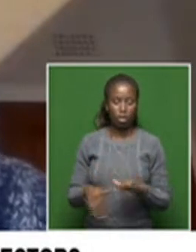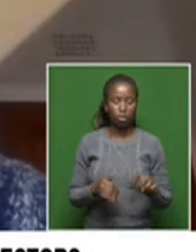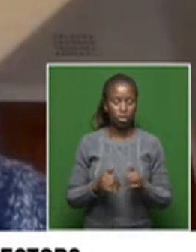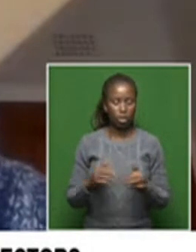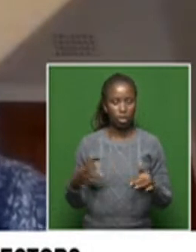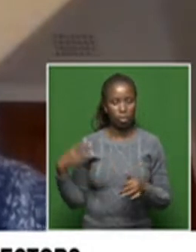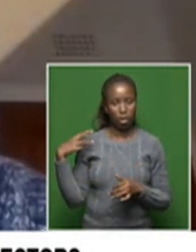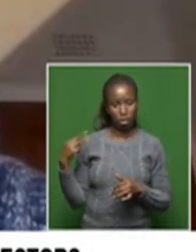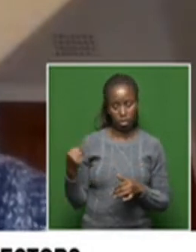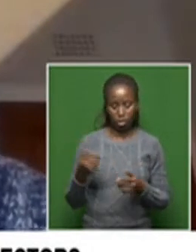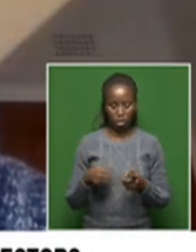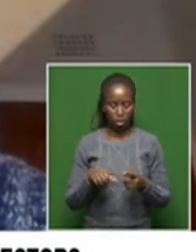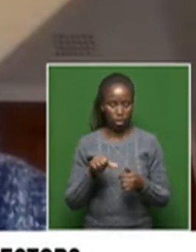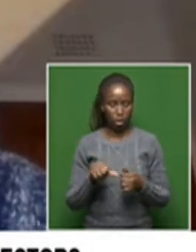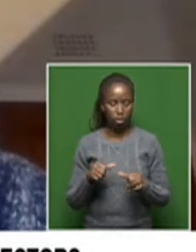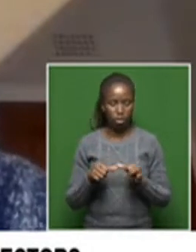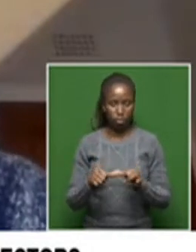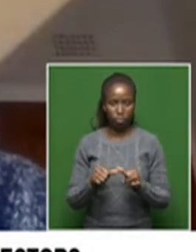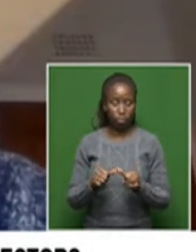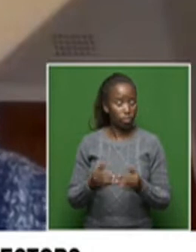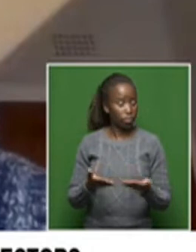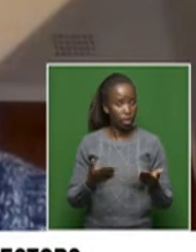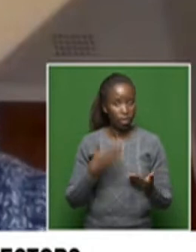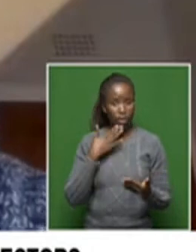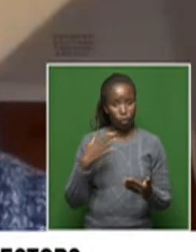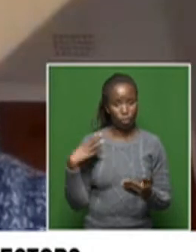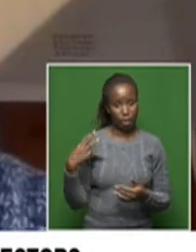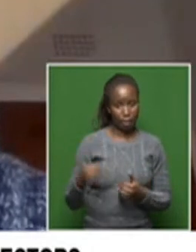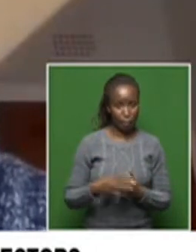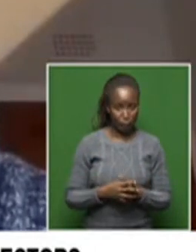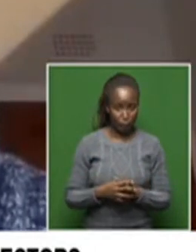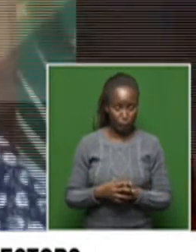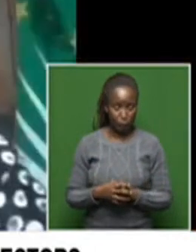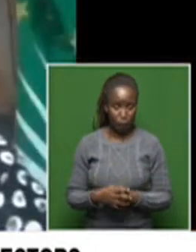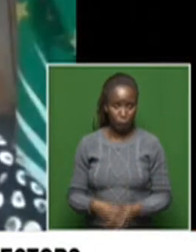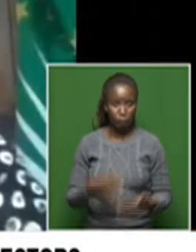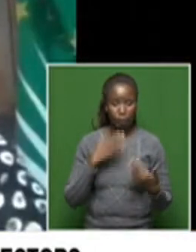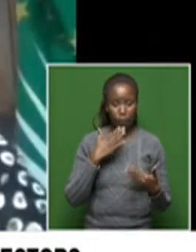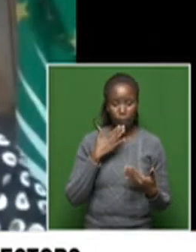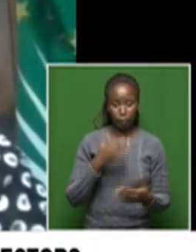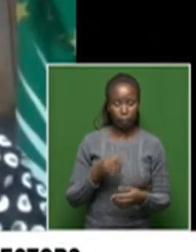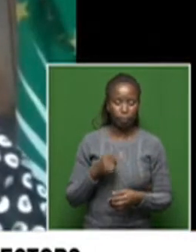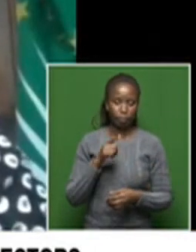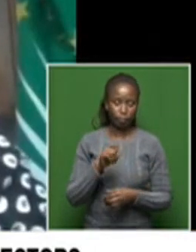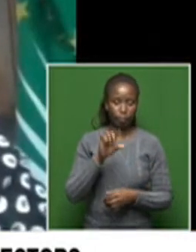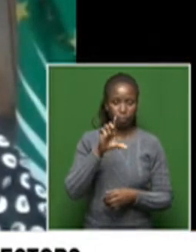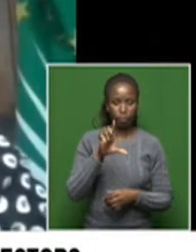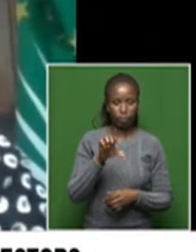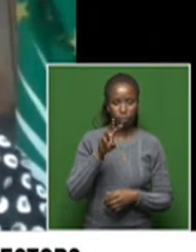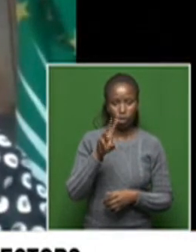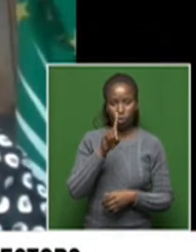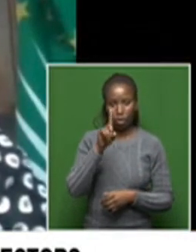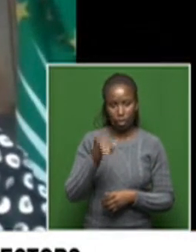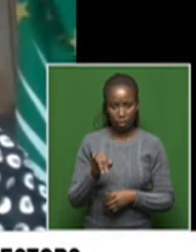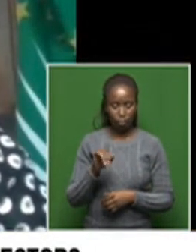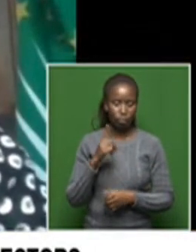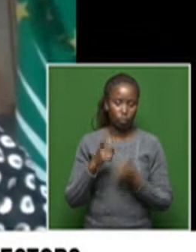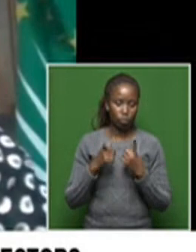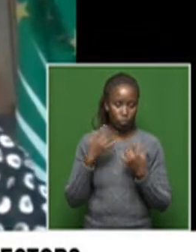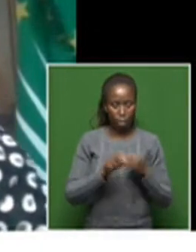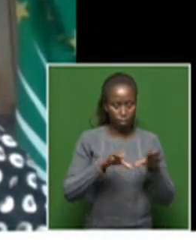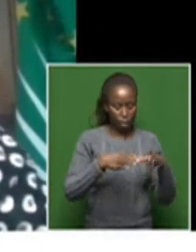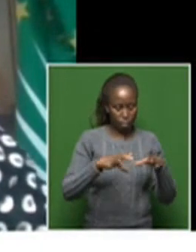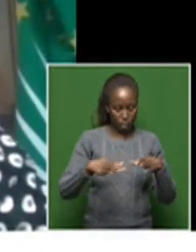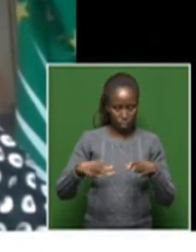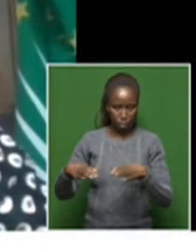And let's take it from there. Thank you, Minister. Thank you very much, Luazi, and thanks for the questions. I think let me start with the